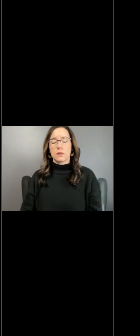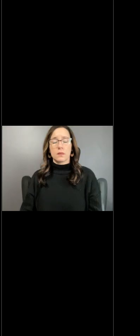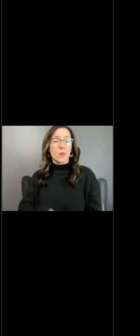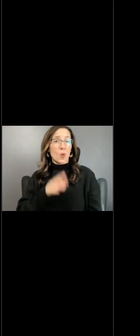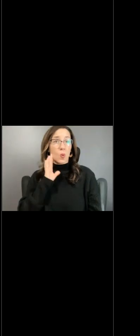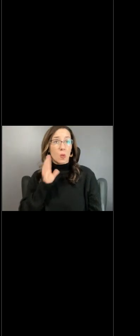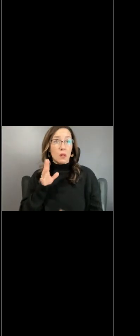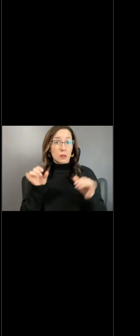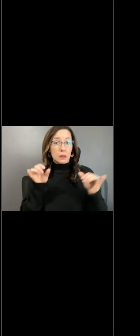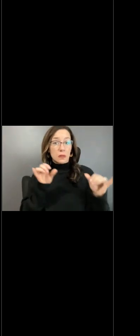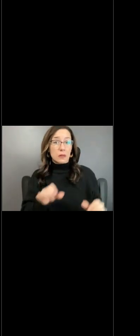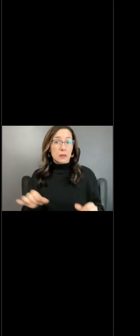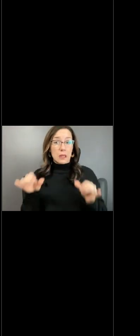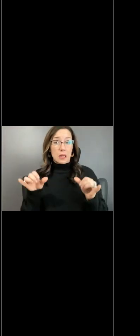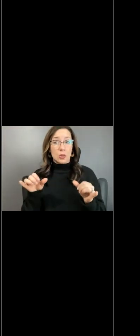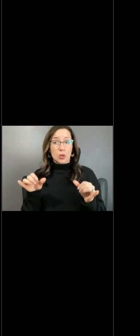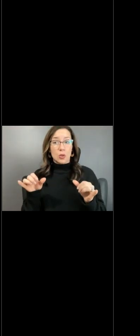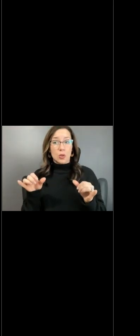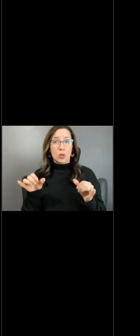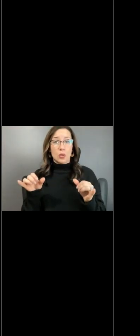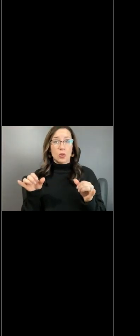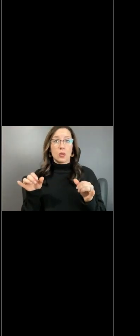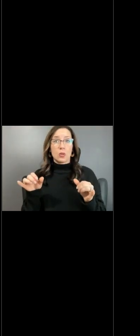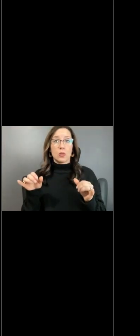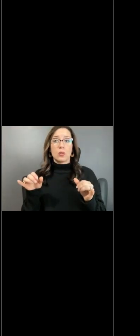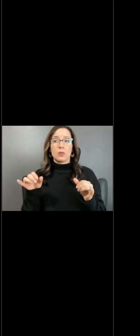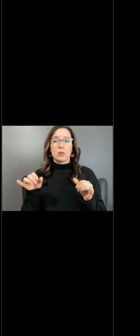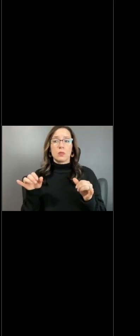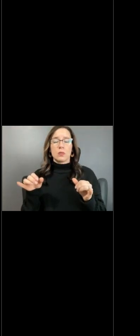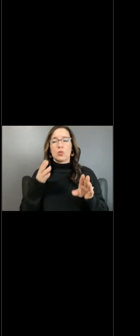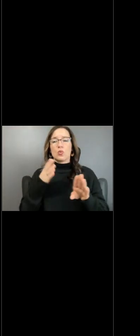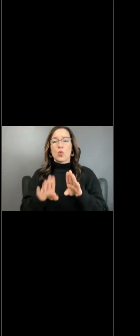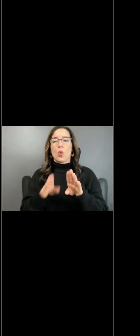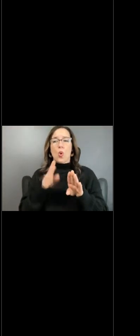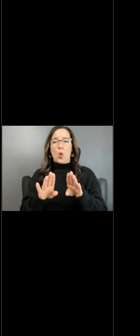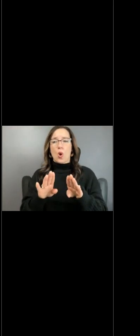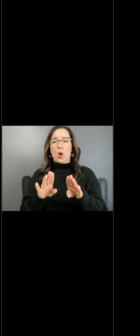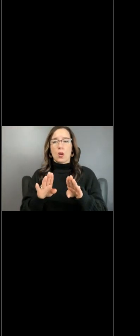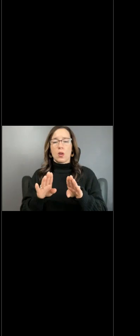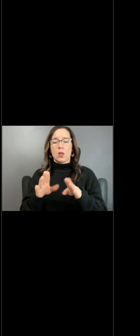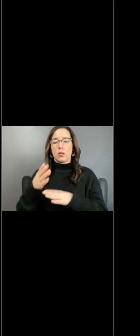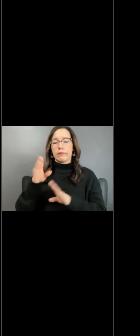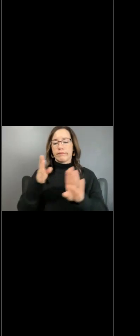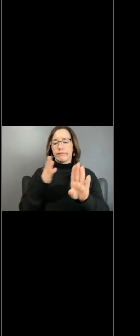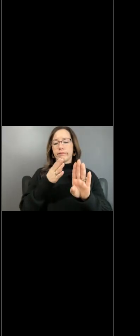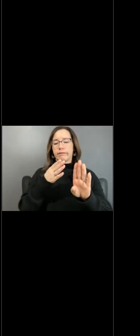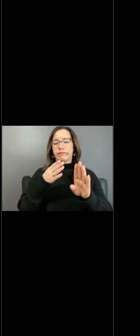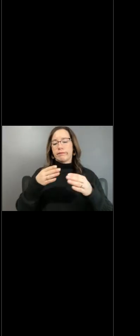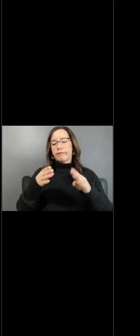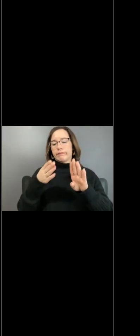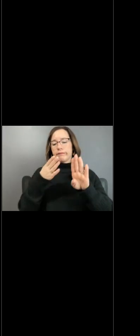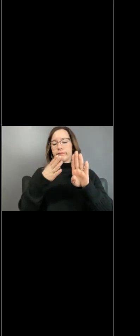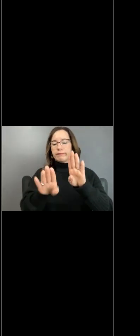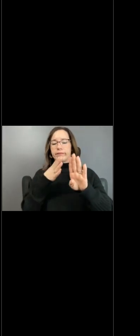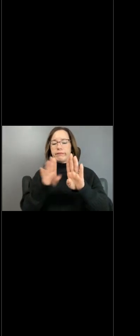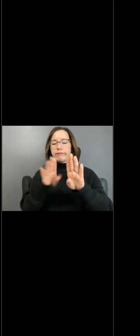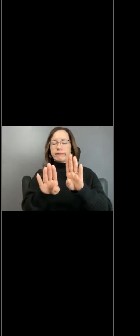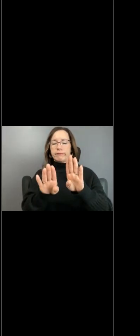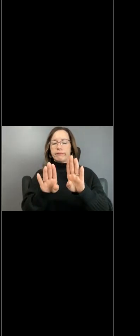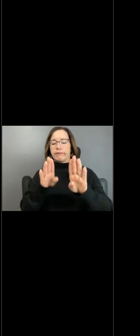standard hung 32-inch door provide sufficient clear